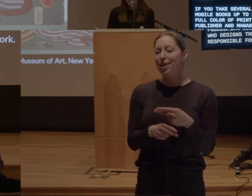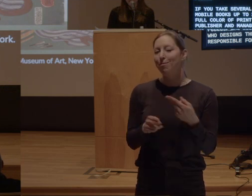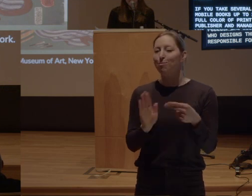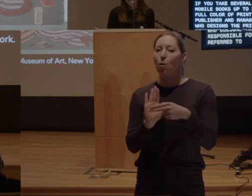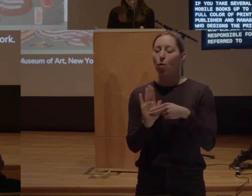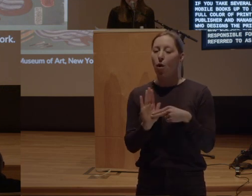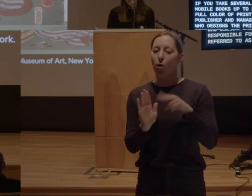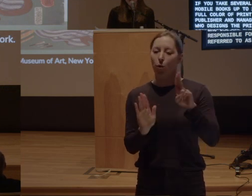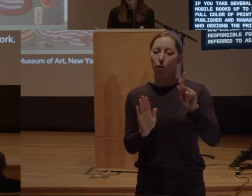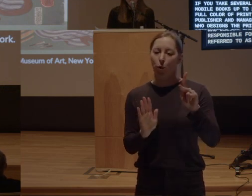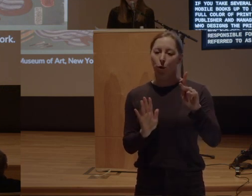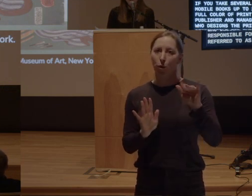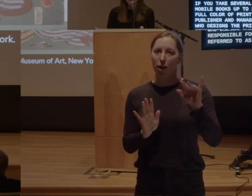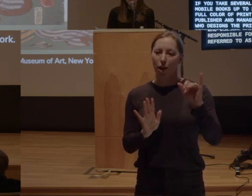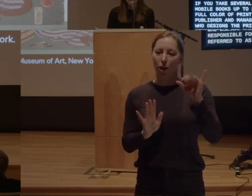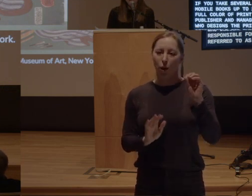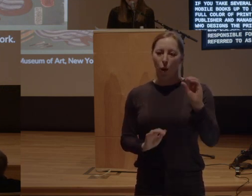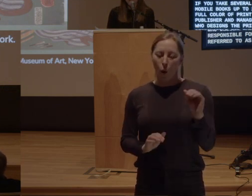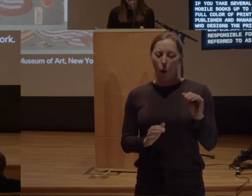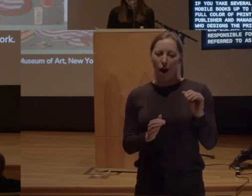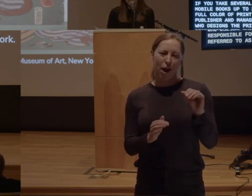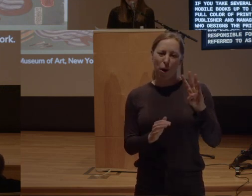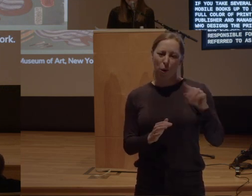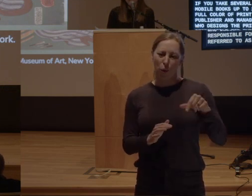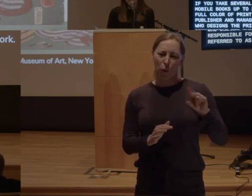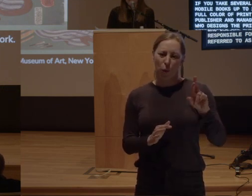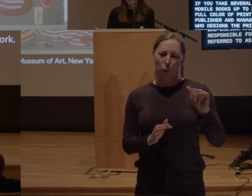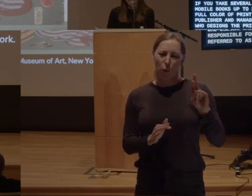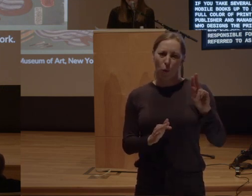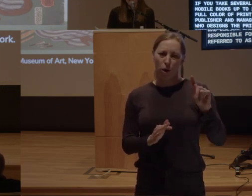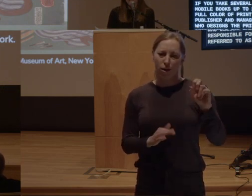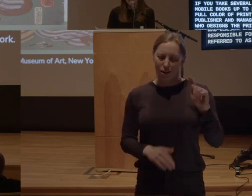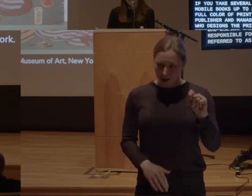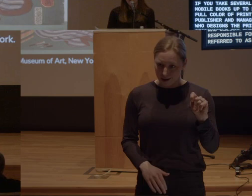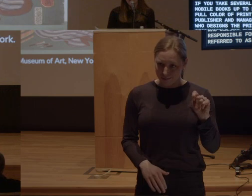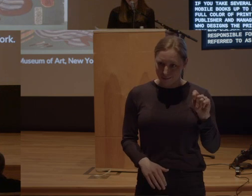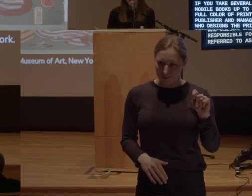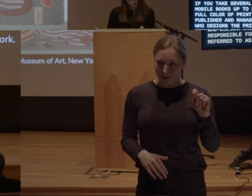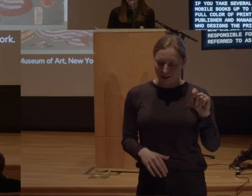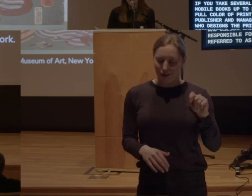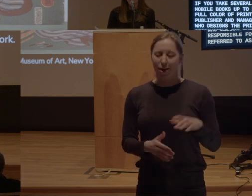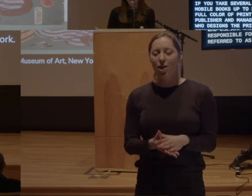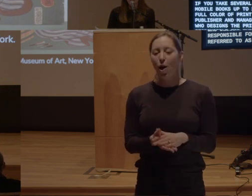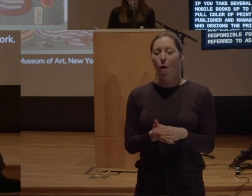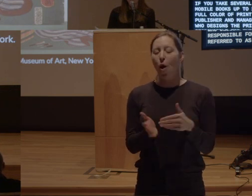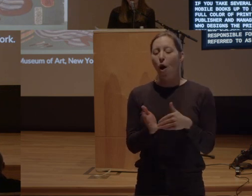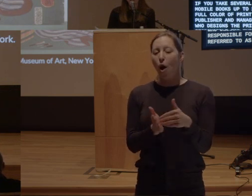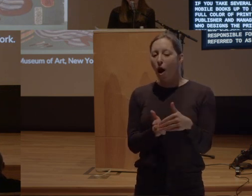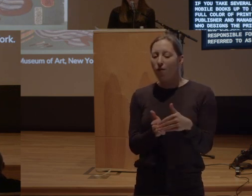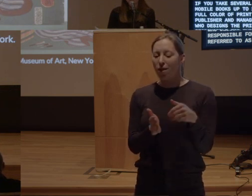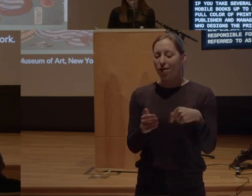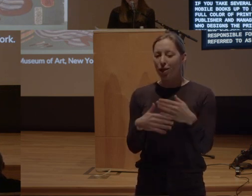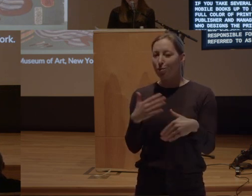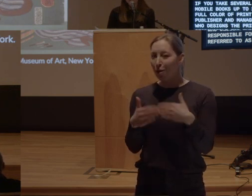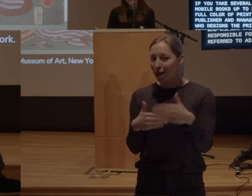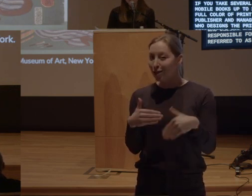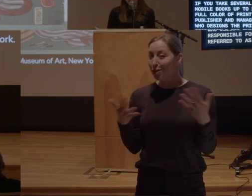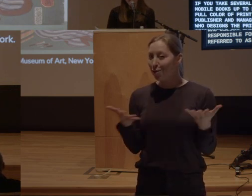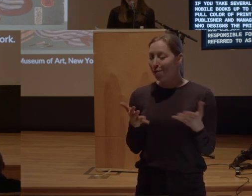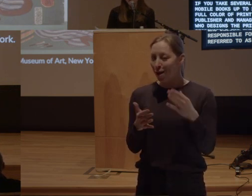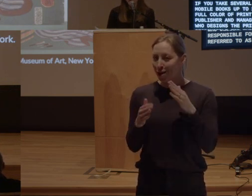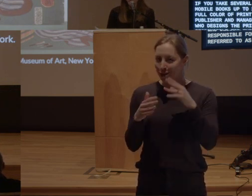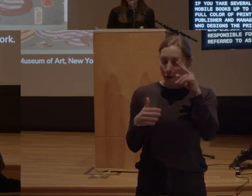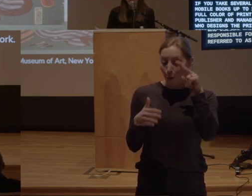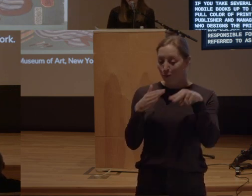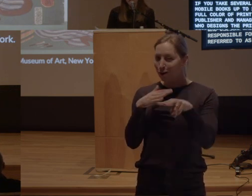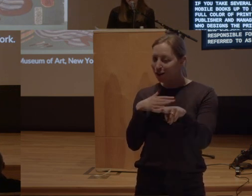quartet. However, there is another important actor in this process that is often overlooked, and that is the weather.